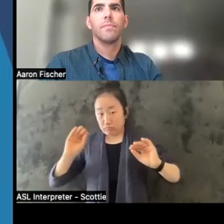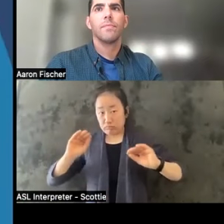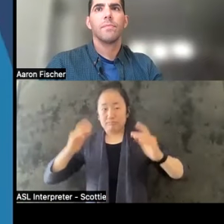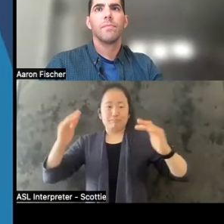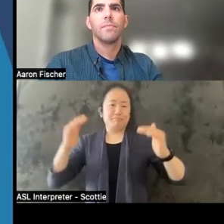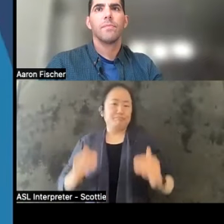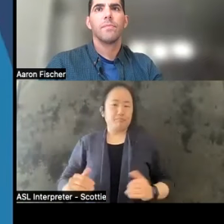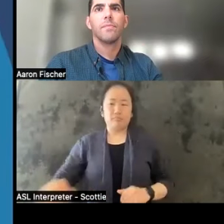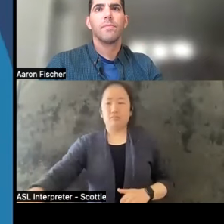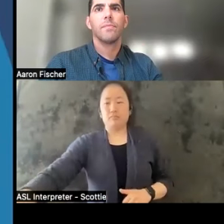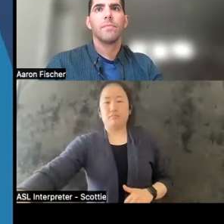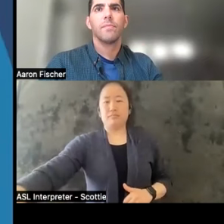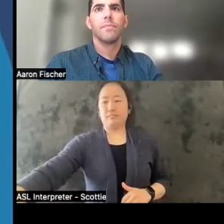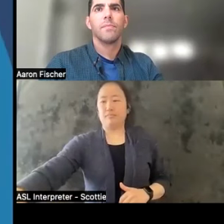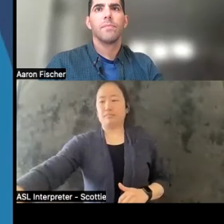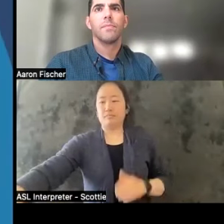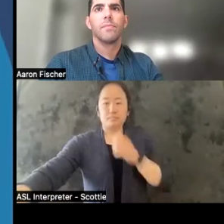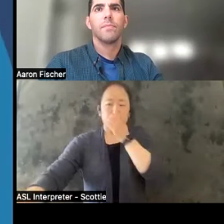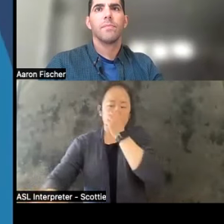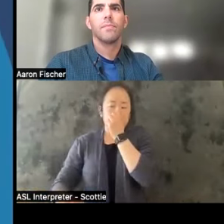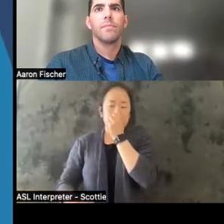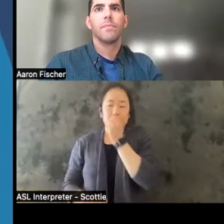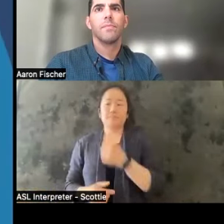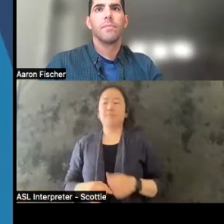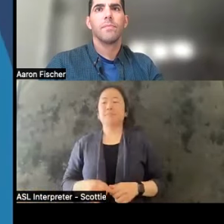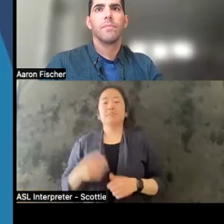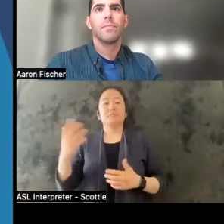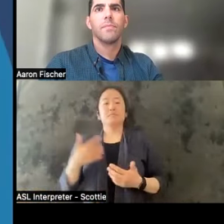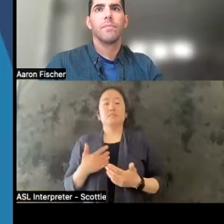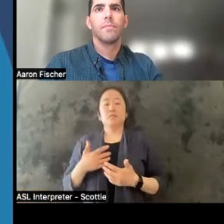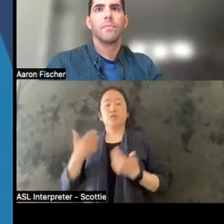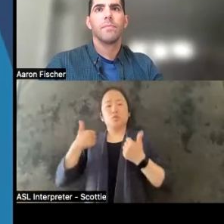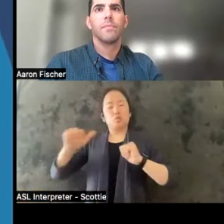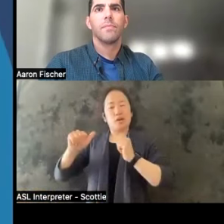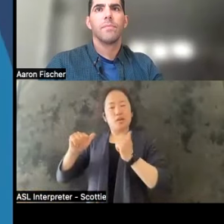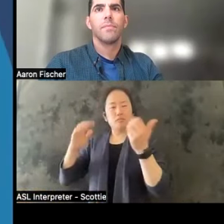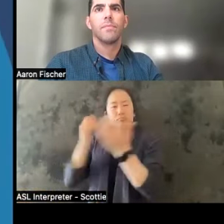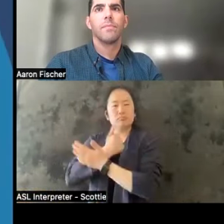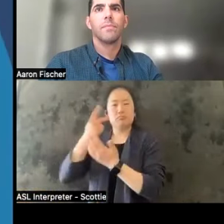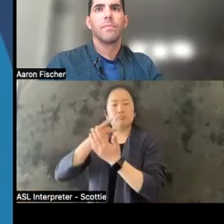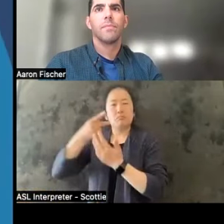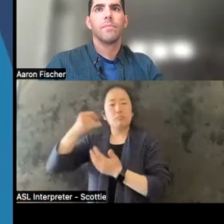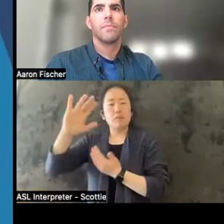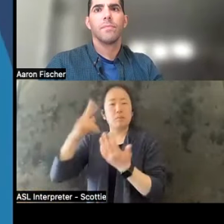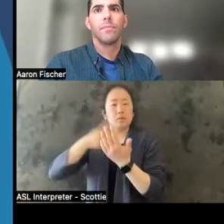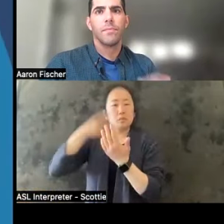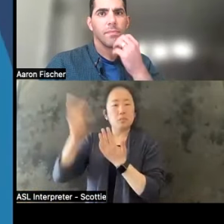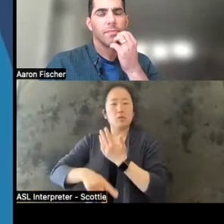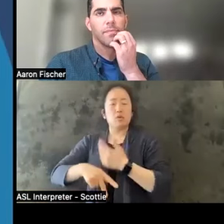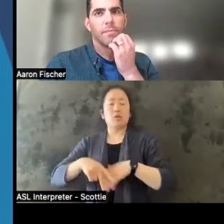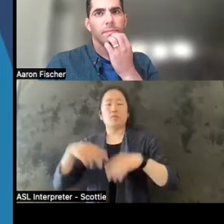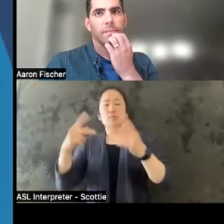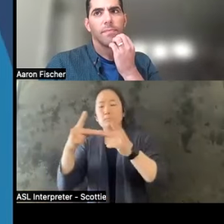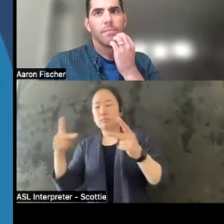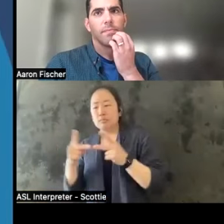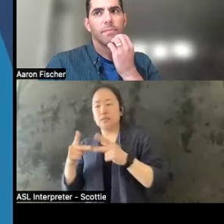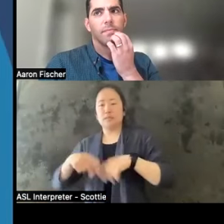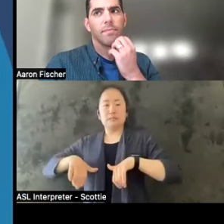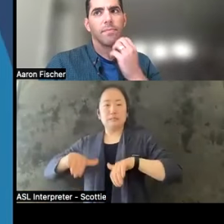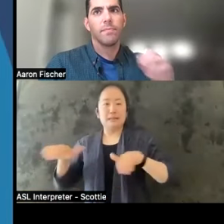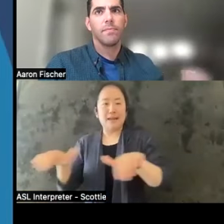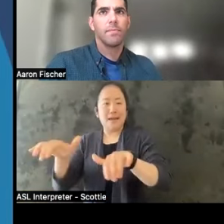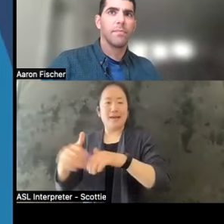protections available when accessing public programs and activities and places. And just a note here that what